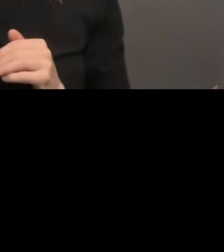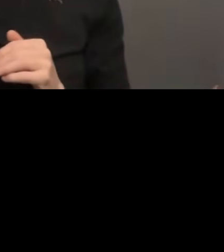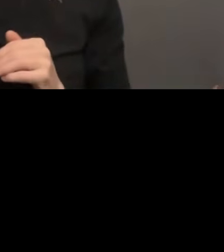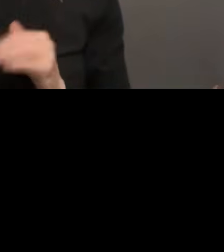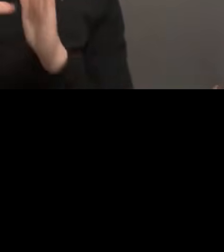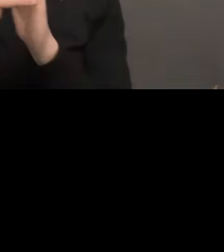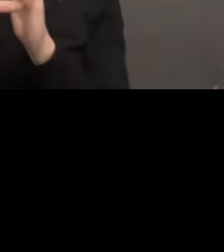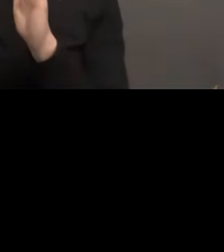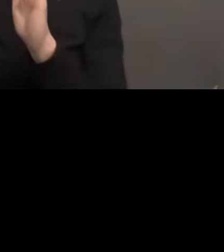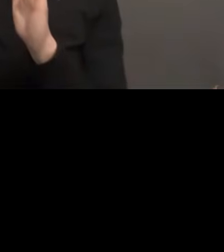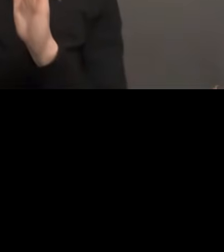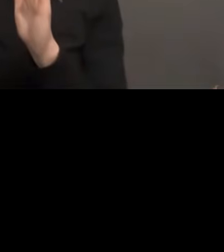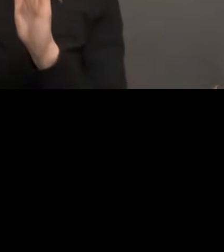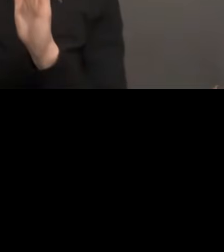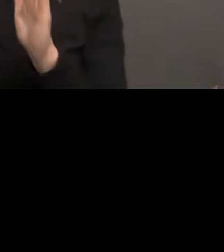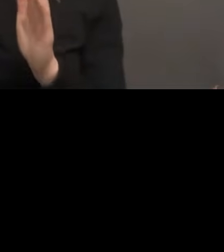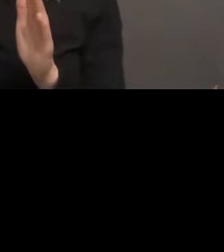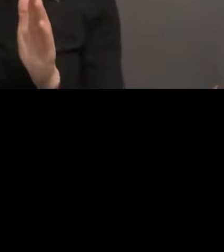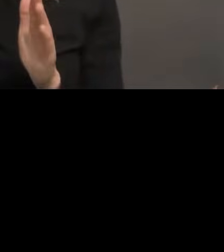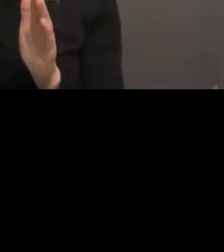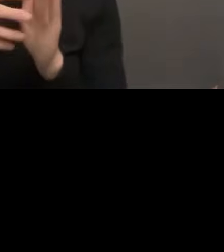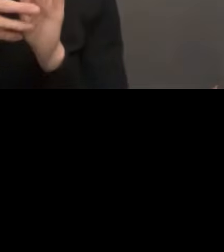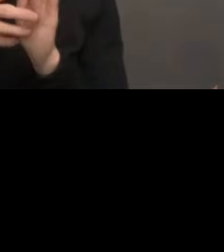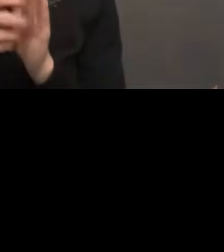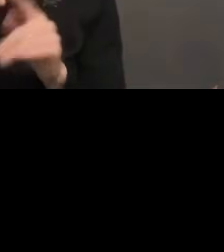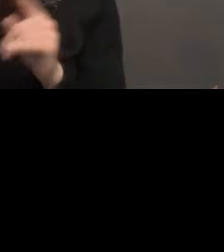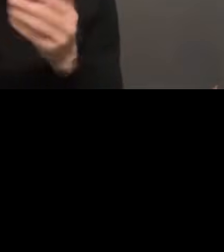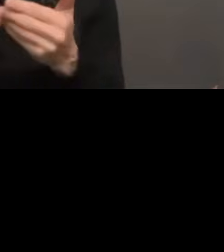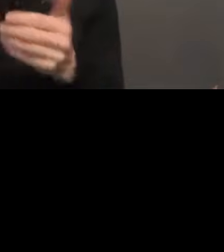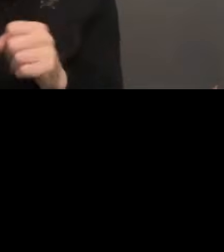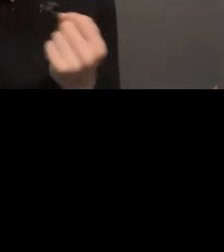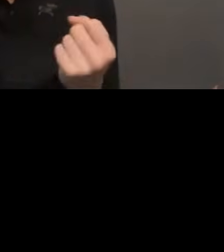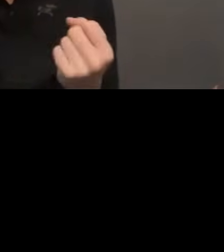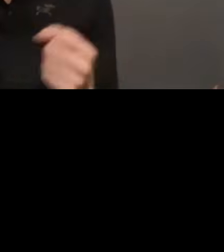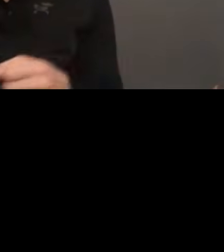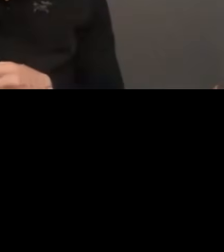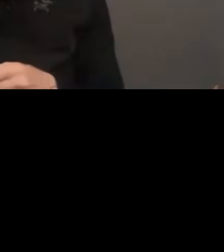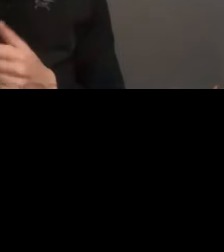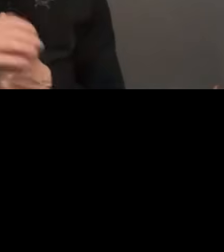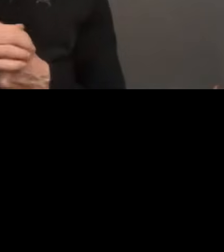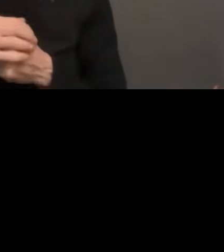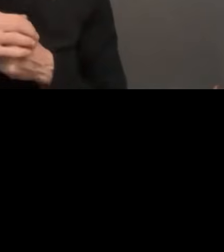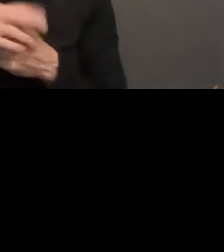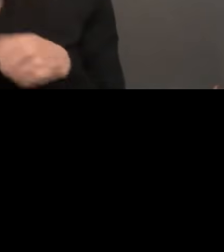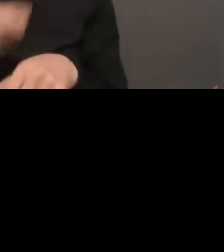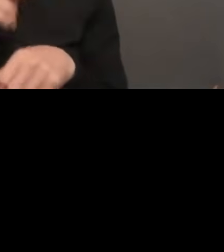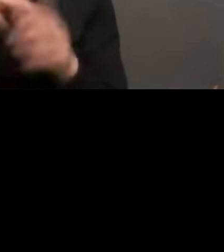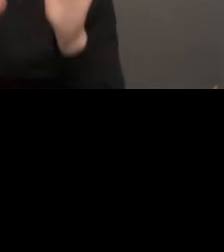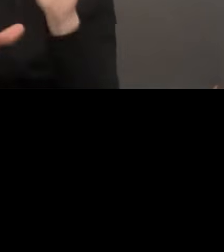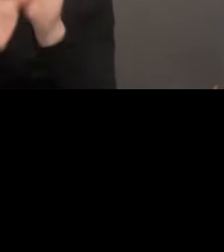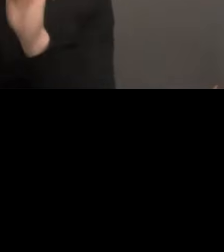points of not weakness, but they're vulnerable. And of course, you flute a